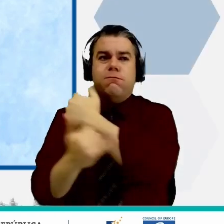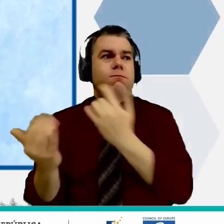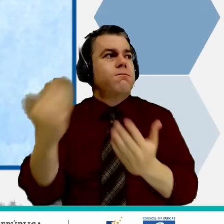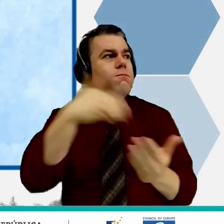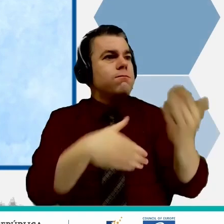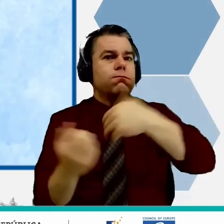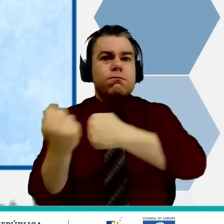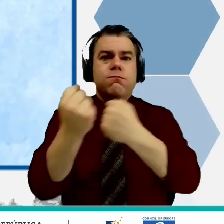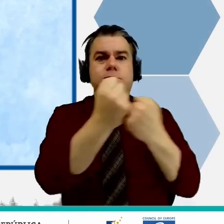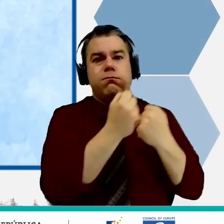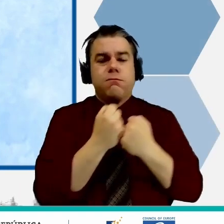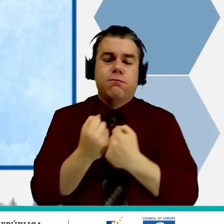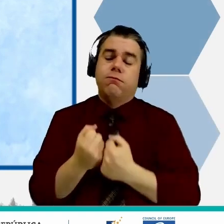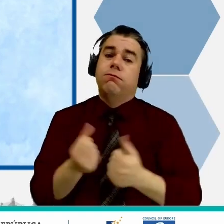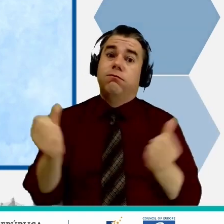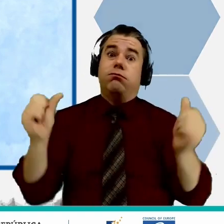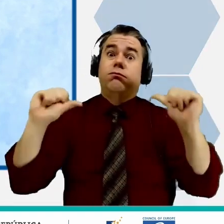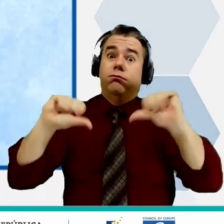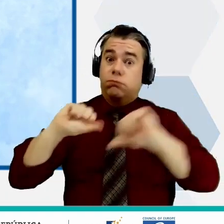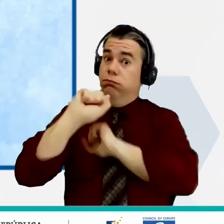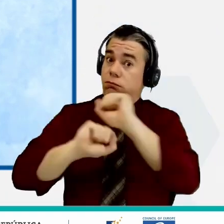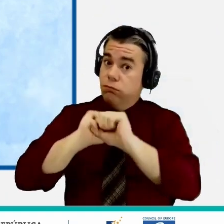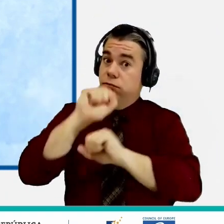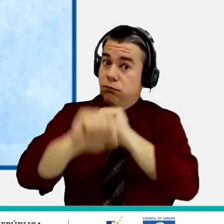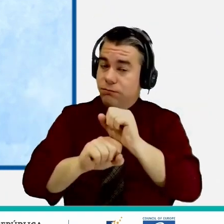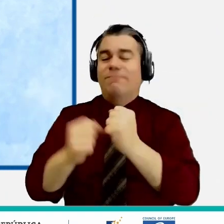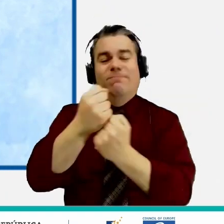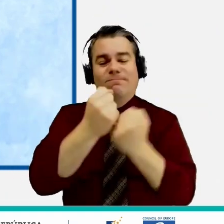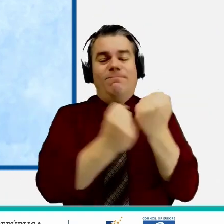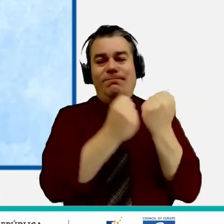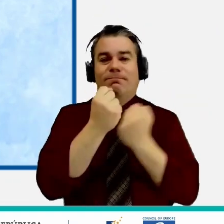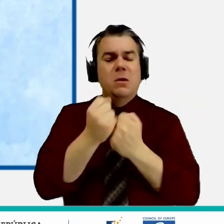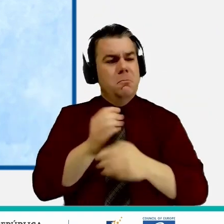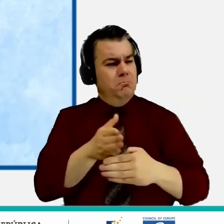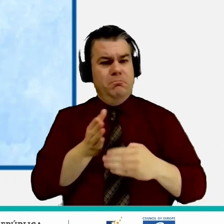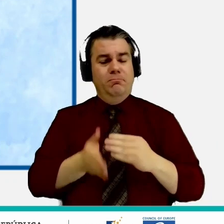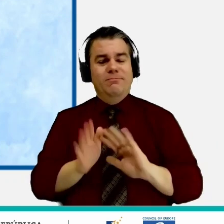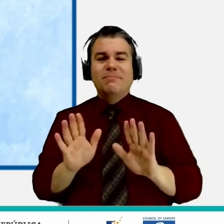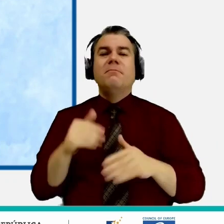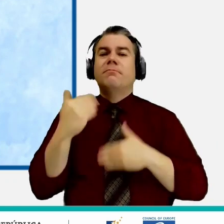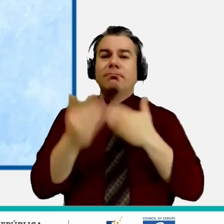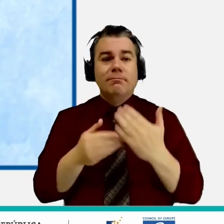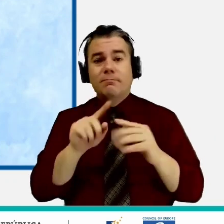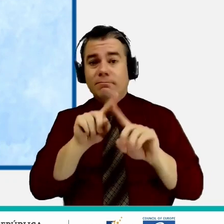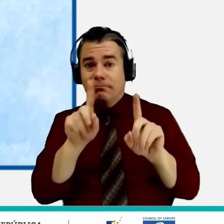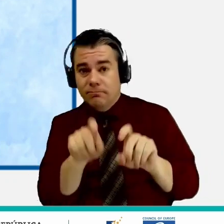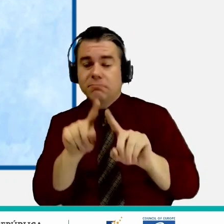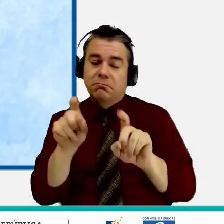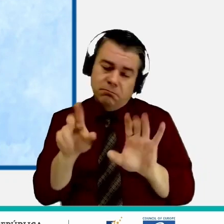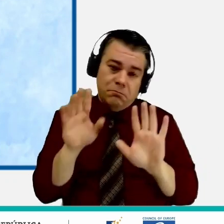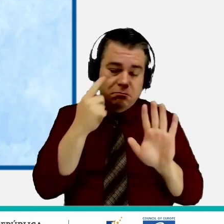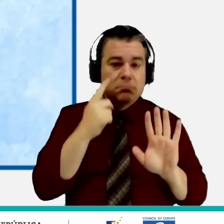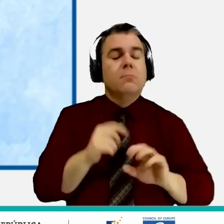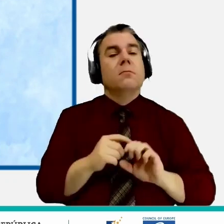intense every year. I think I will leave it at that, and I hope that we'll have some chance for some questions. But clearly, it's a